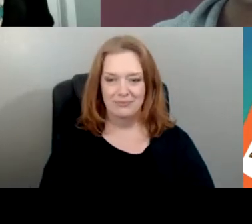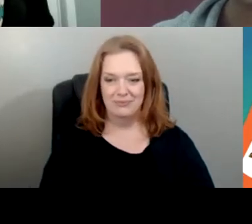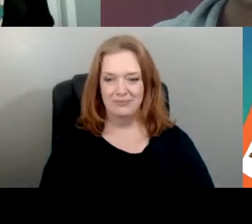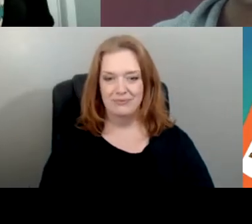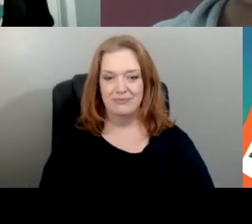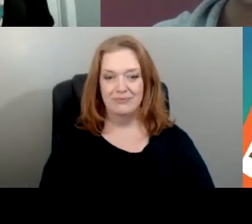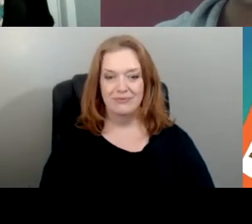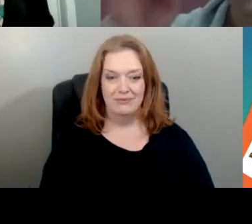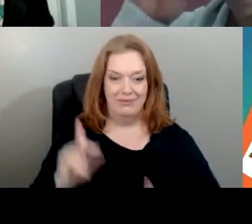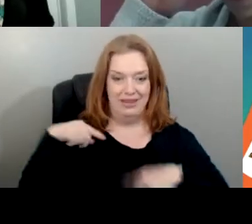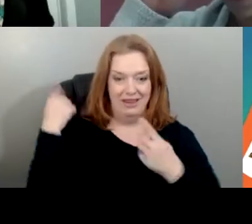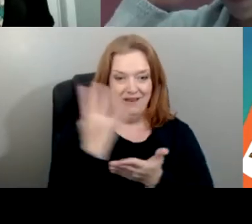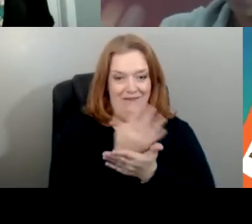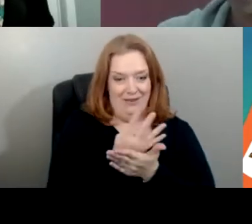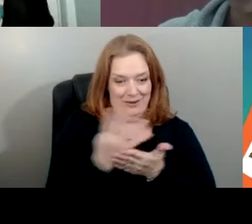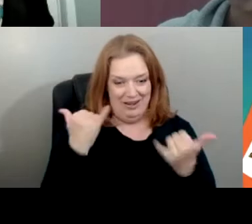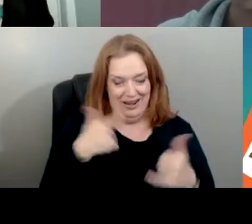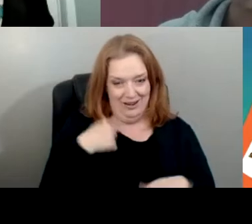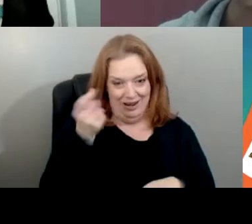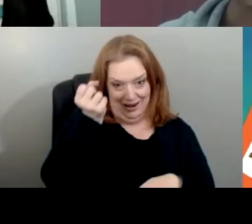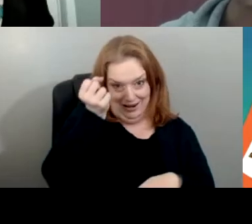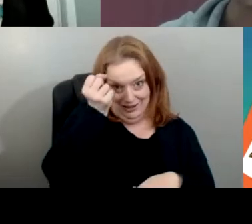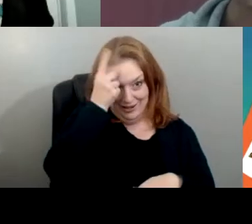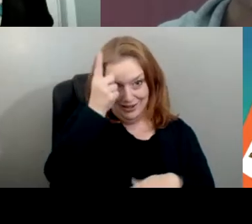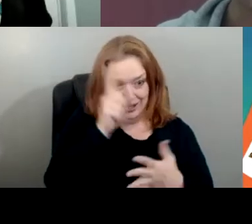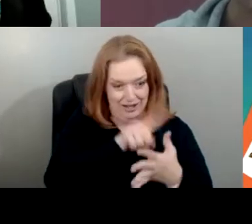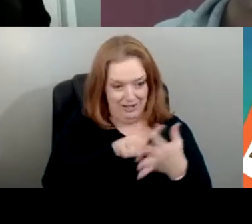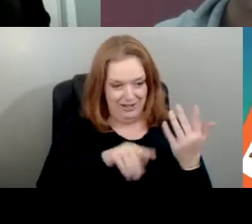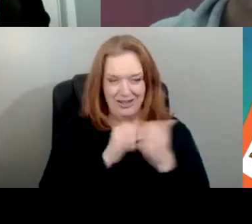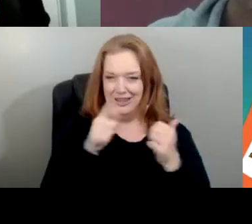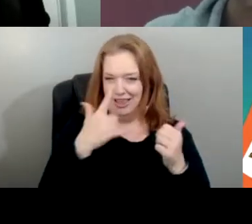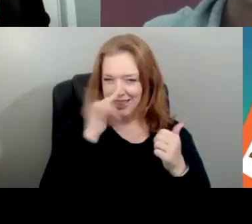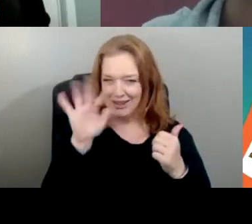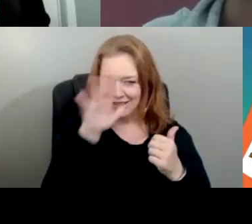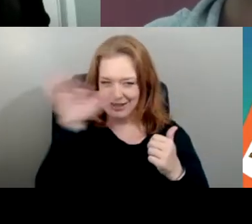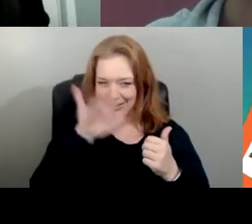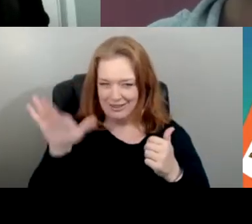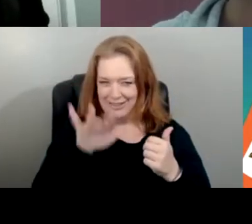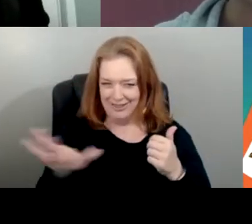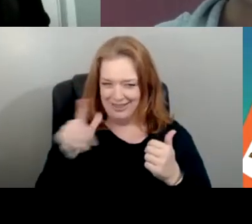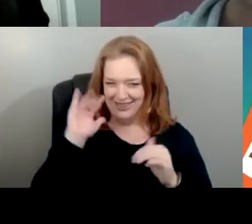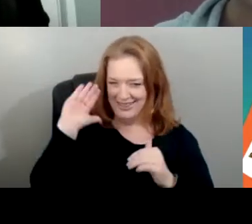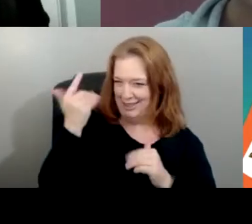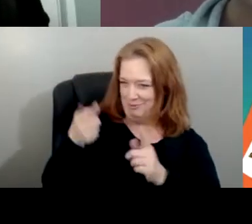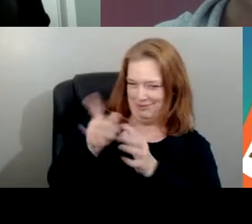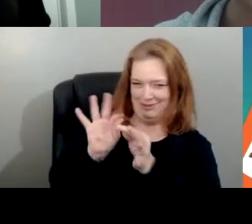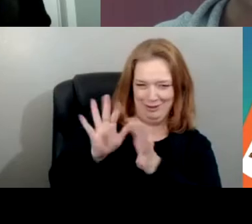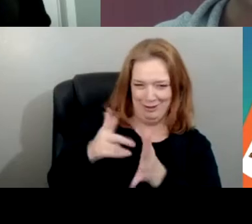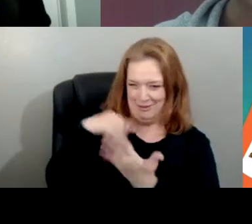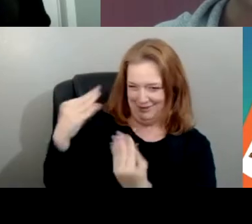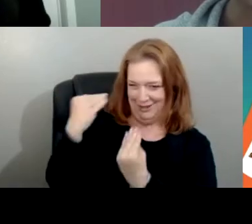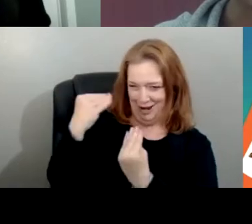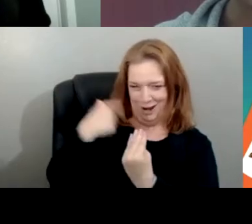After 4 weeks, I'm now starting to understand what all of those tribes and how they're spelled in sign language. So I've learned something from our ASL translators in these 4